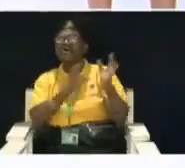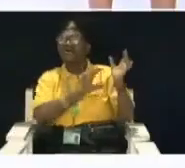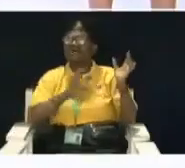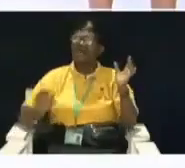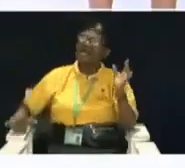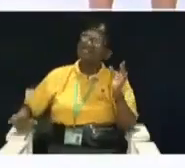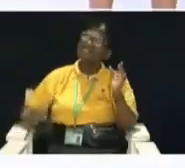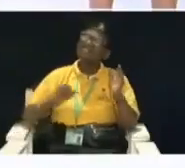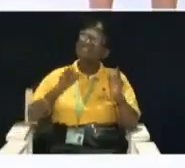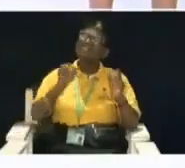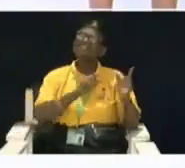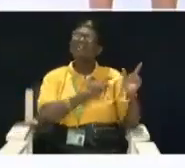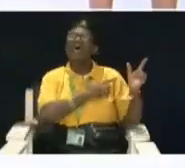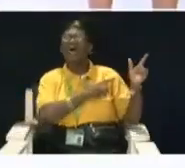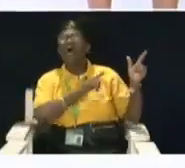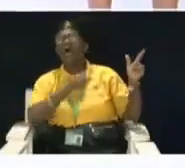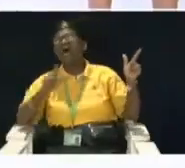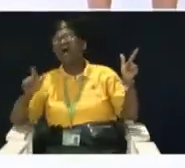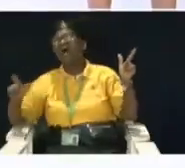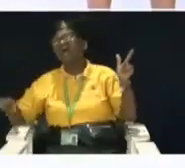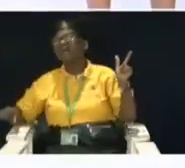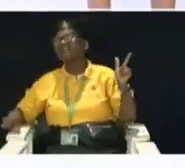Jesus Christ is